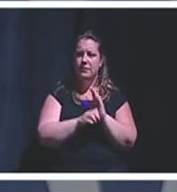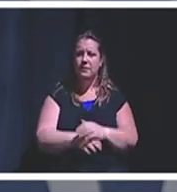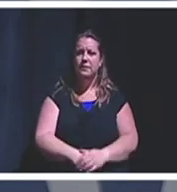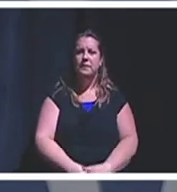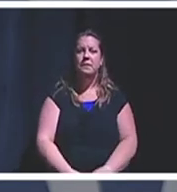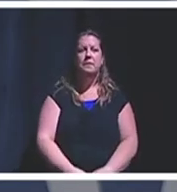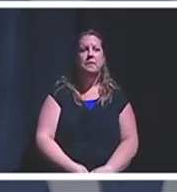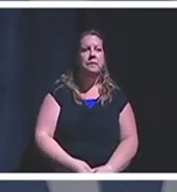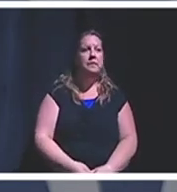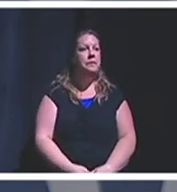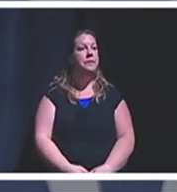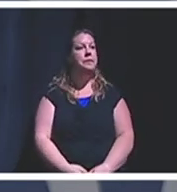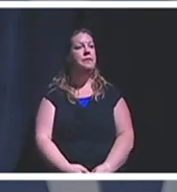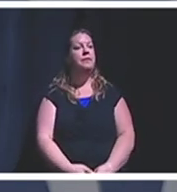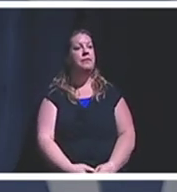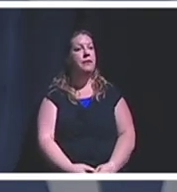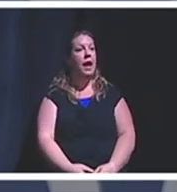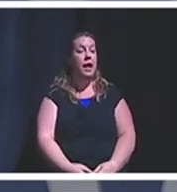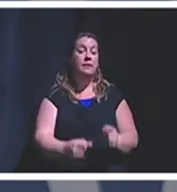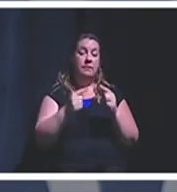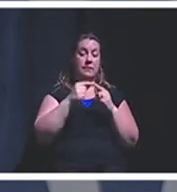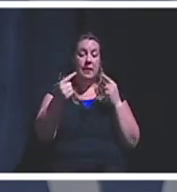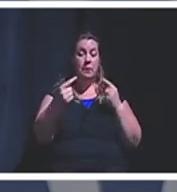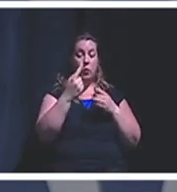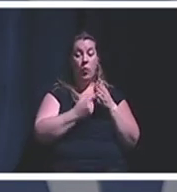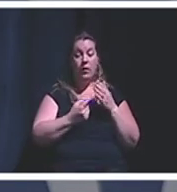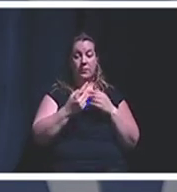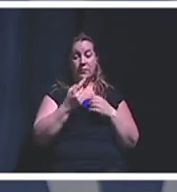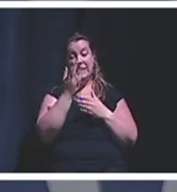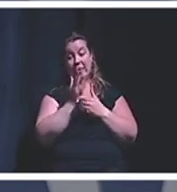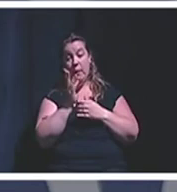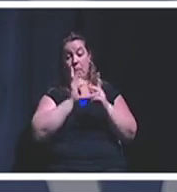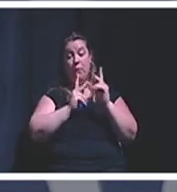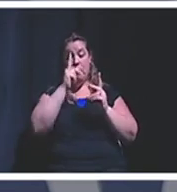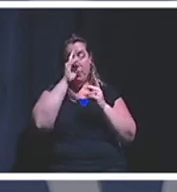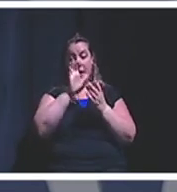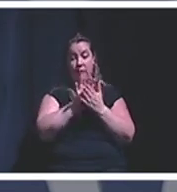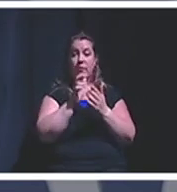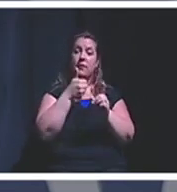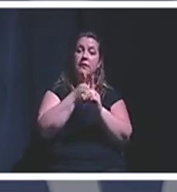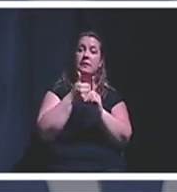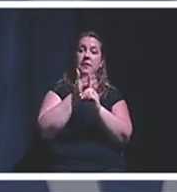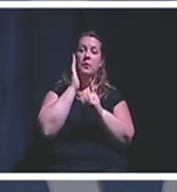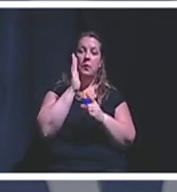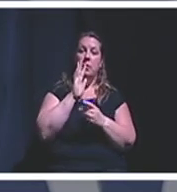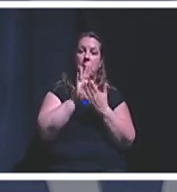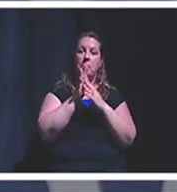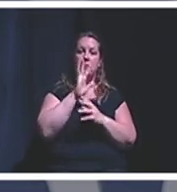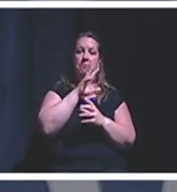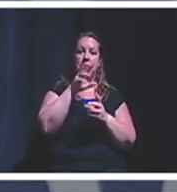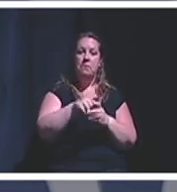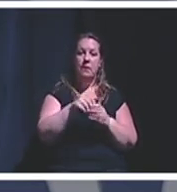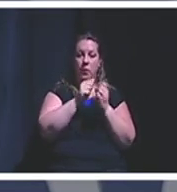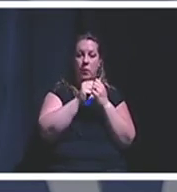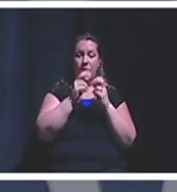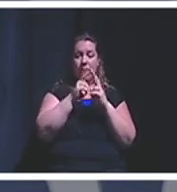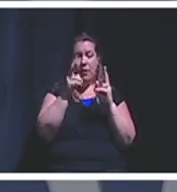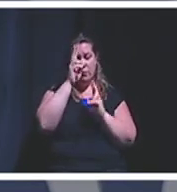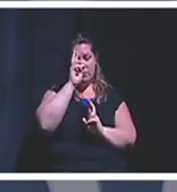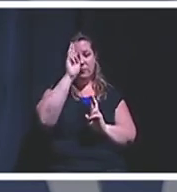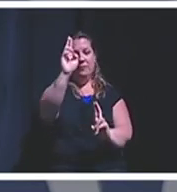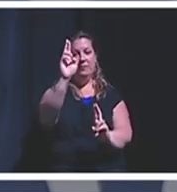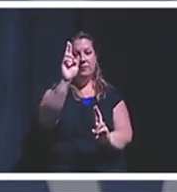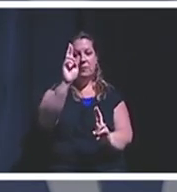And contrary to what some may think, you will become a member of a highly respected